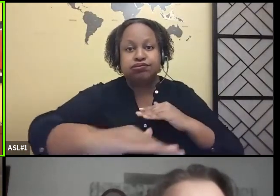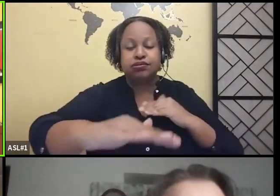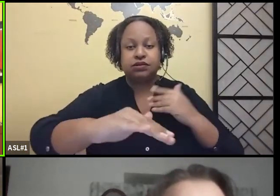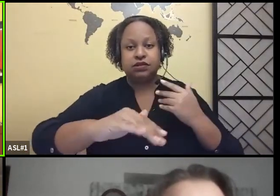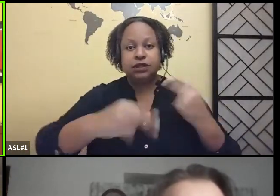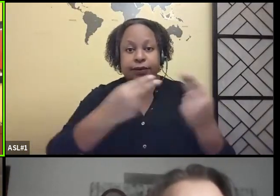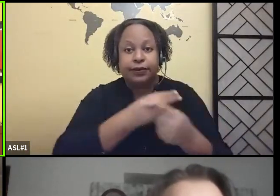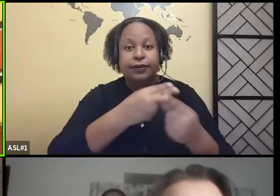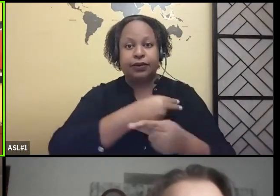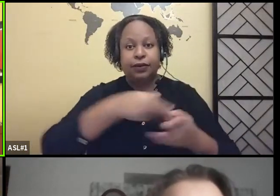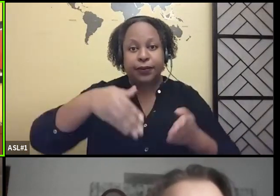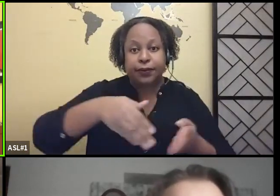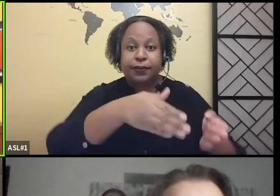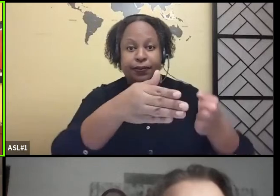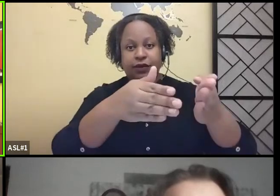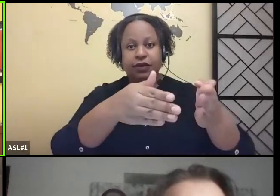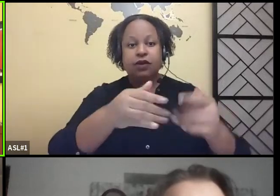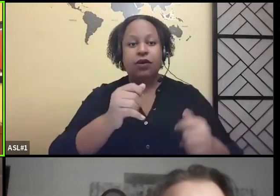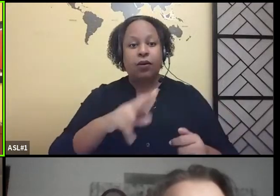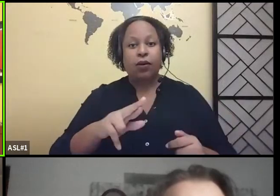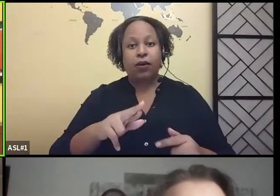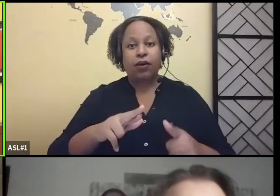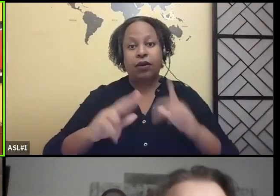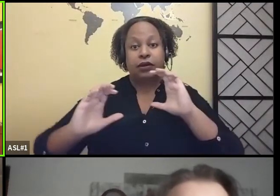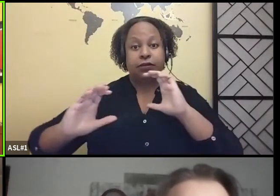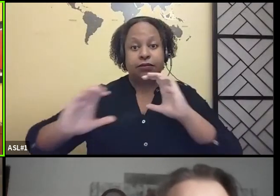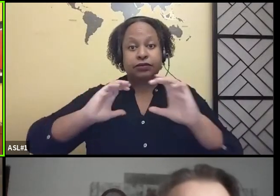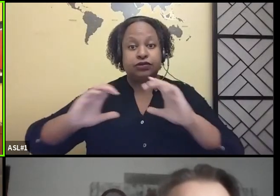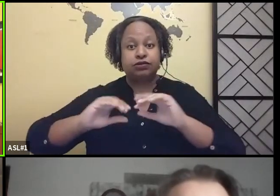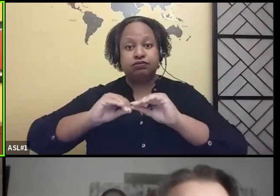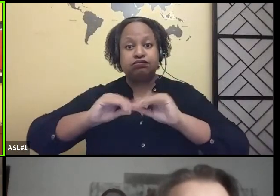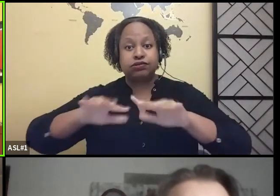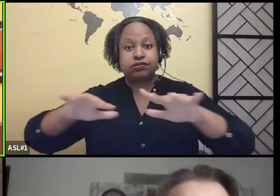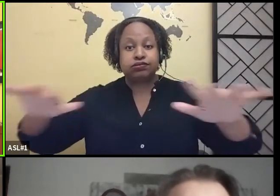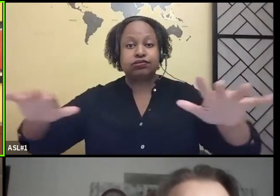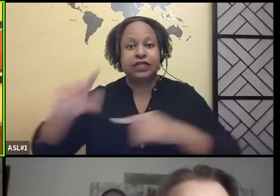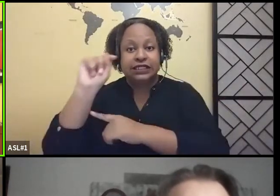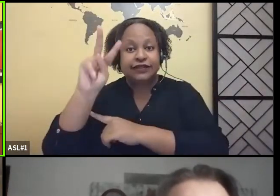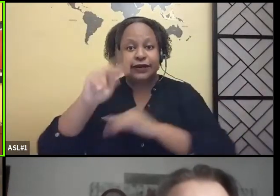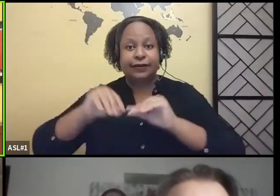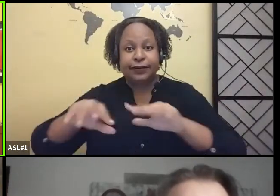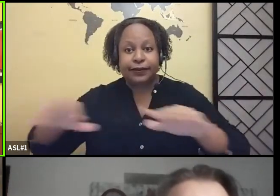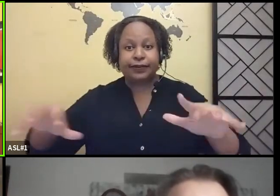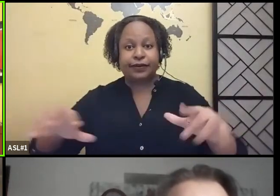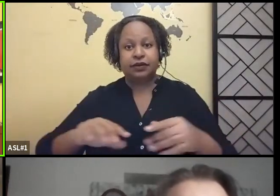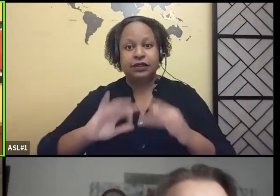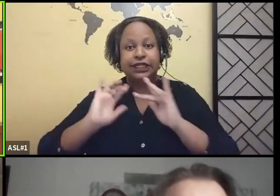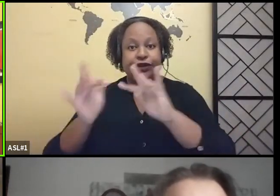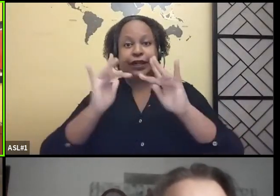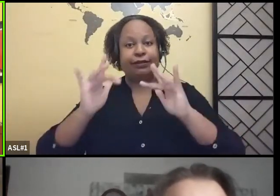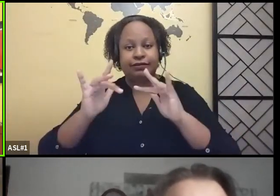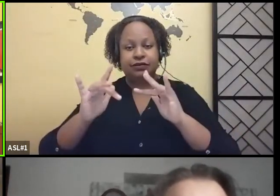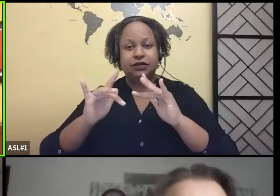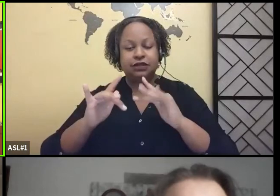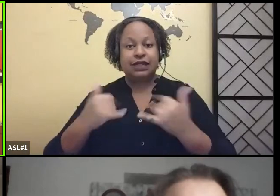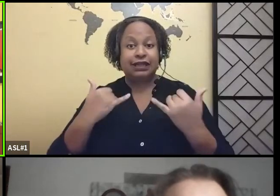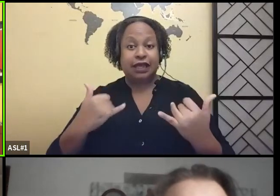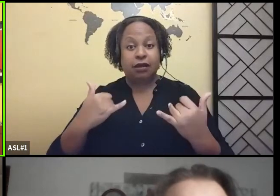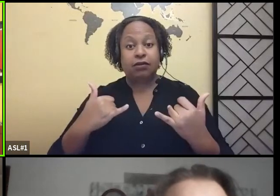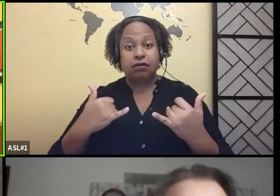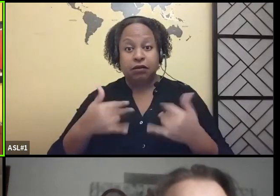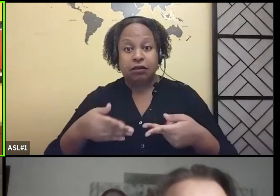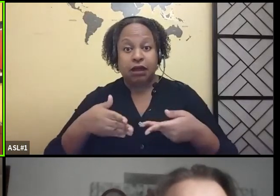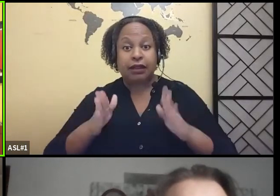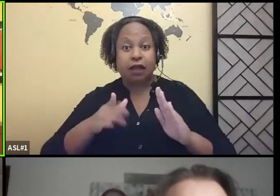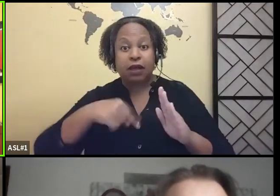the infrastructure of mass communication that's enabling us to talk across all these time zones now, means